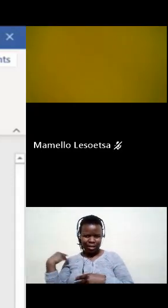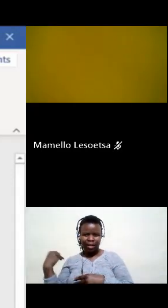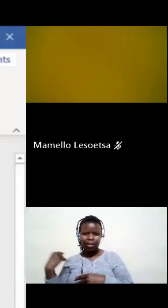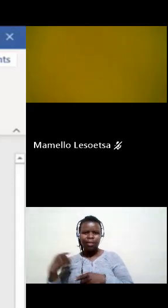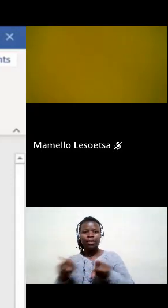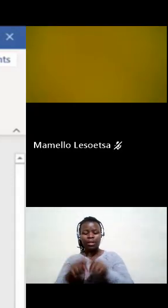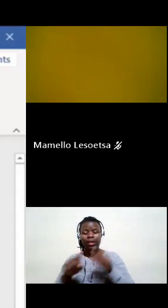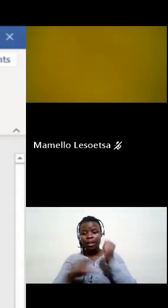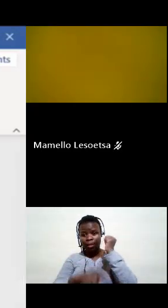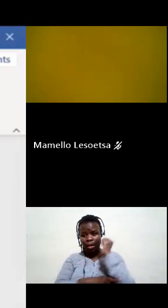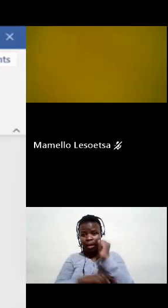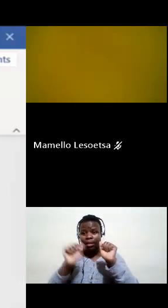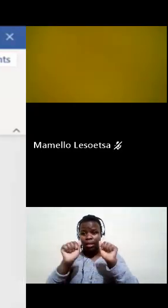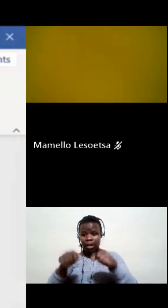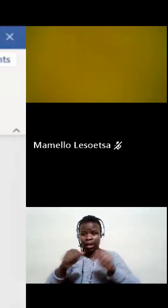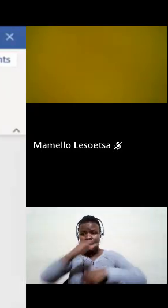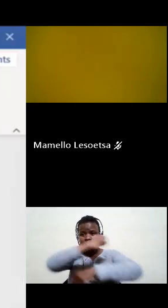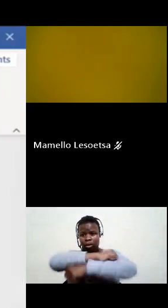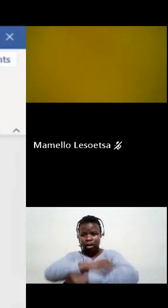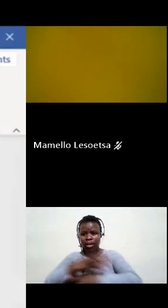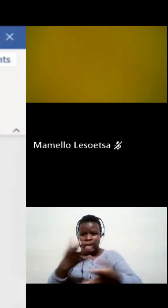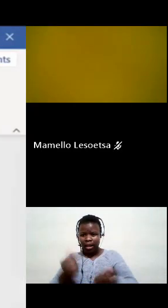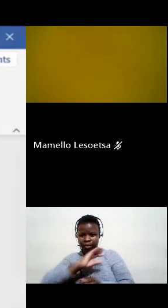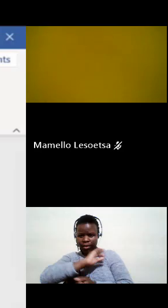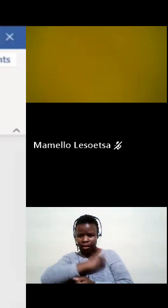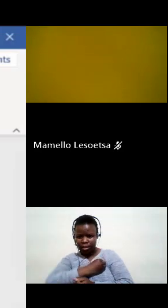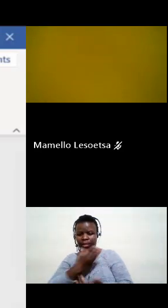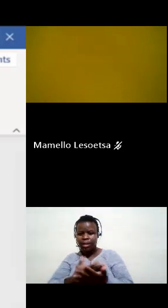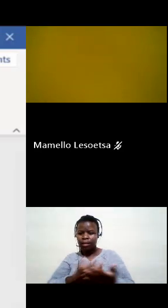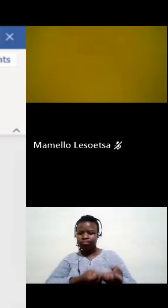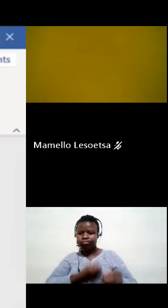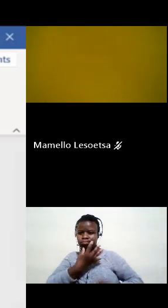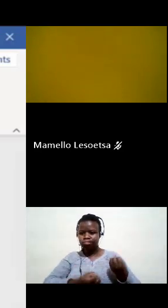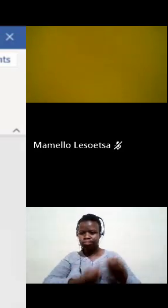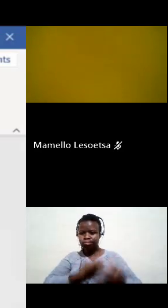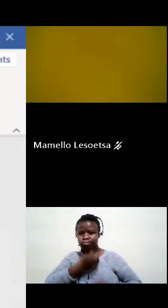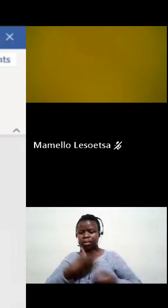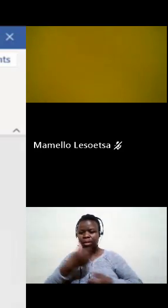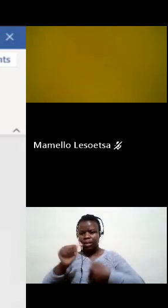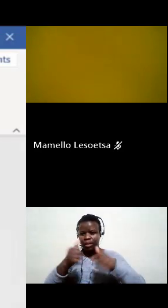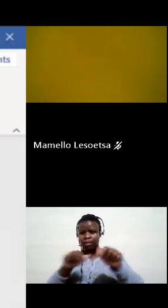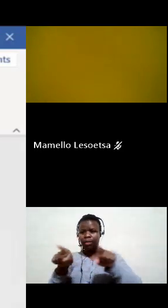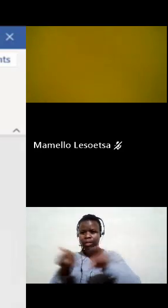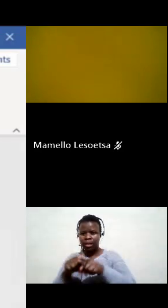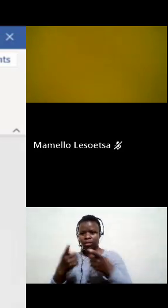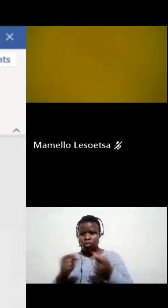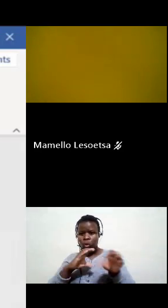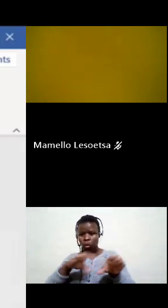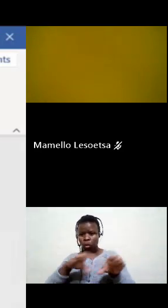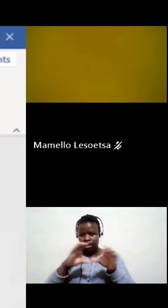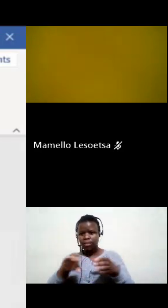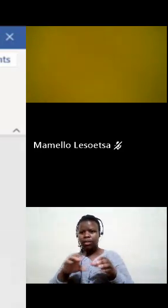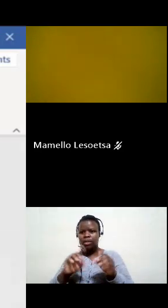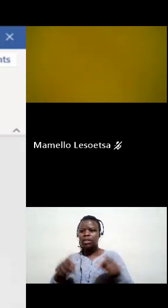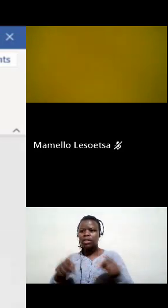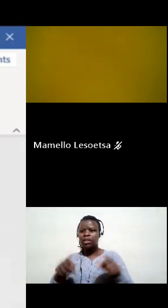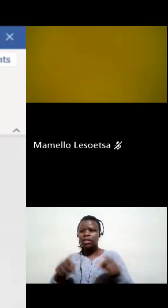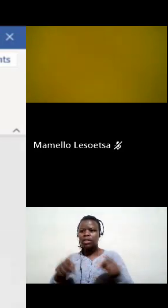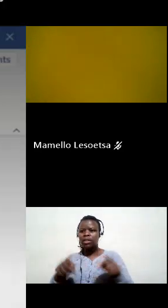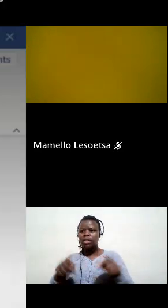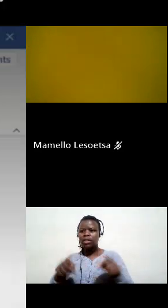allow learners with disabilities to express themselves and also do activities. We should not do for them all the